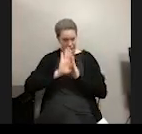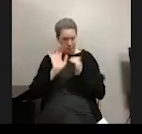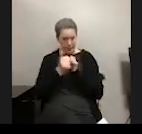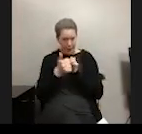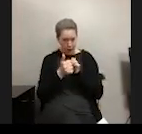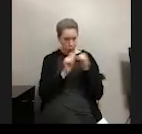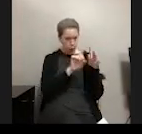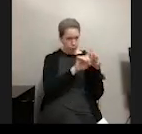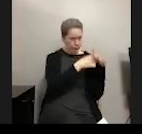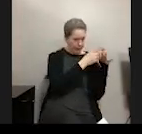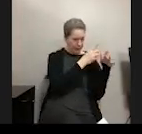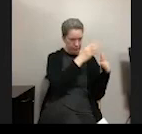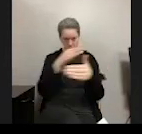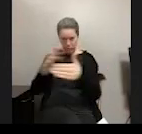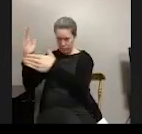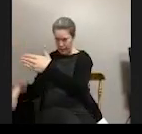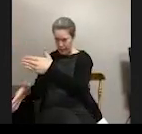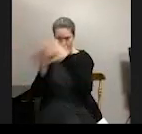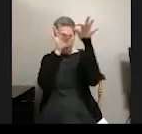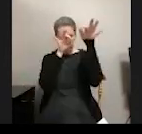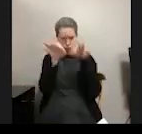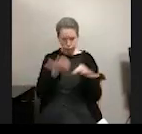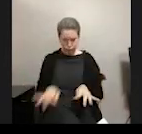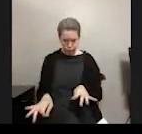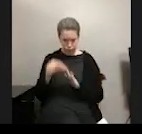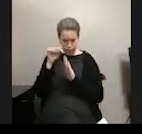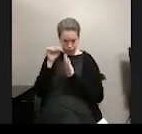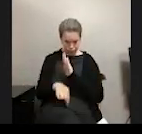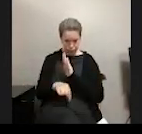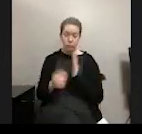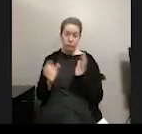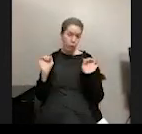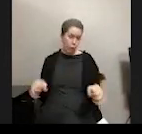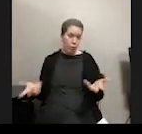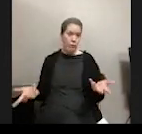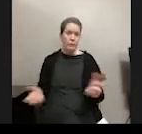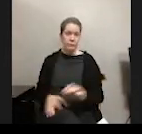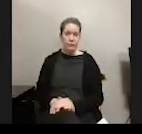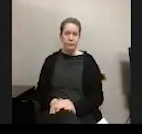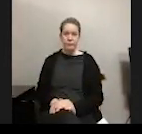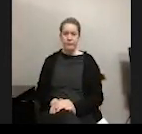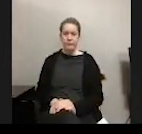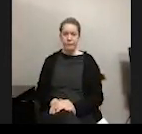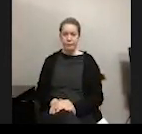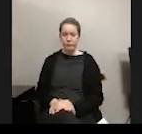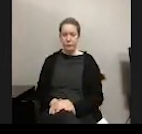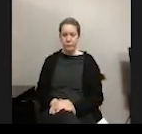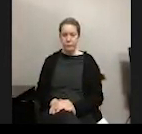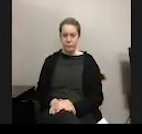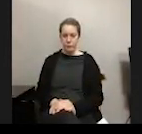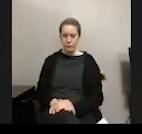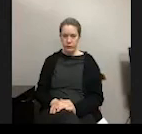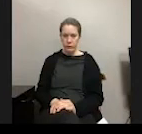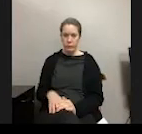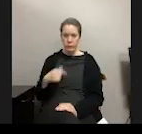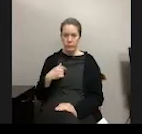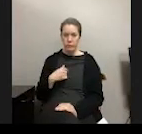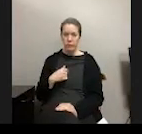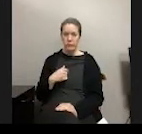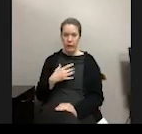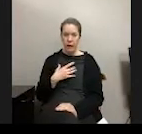Thank you, David. Another comment. Also enjoyed the conversation, especially like the way the city is being open,